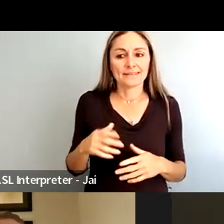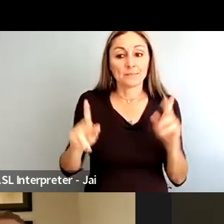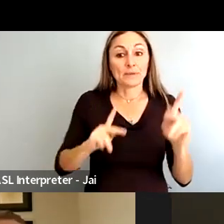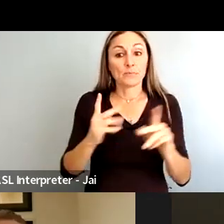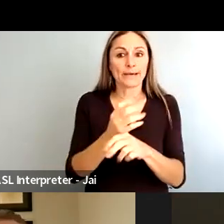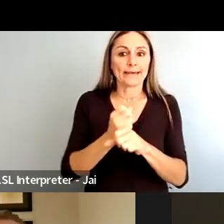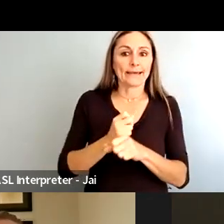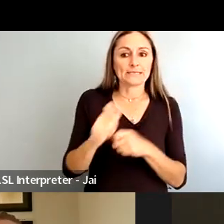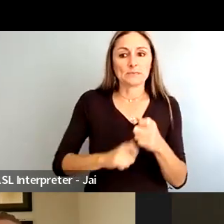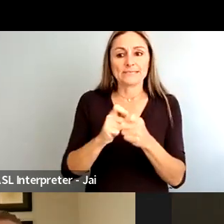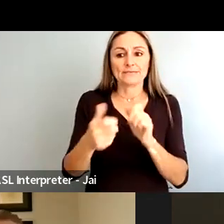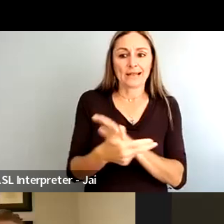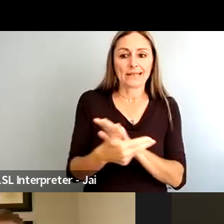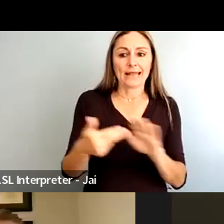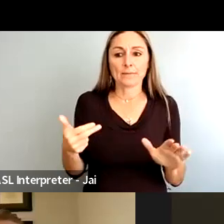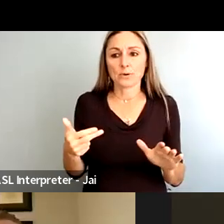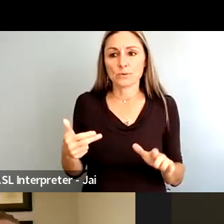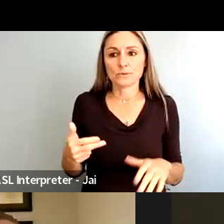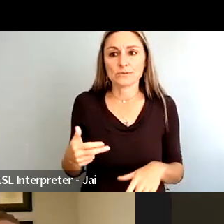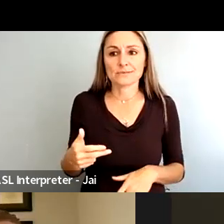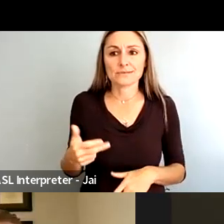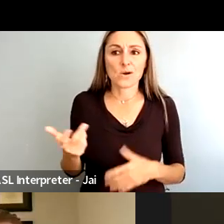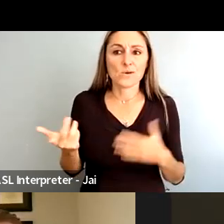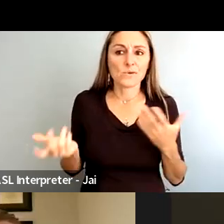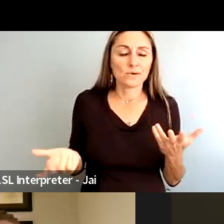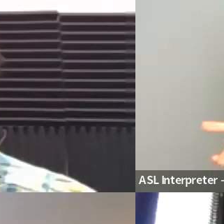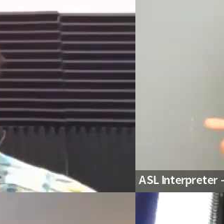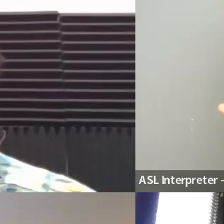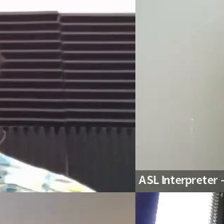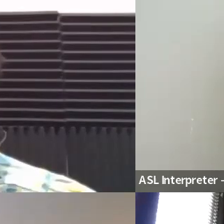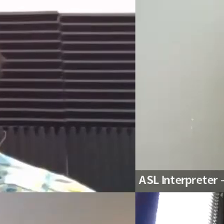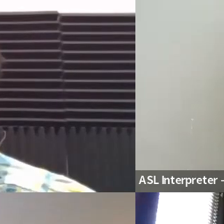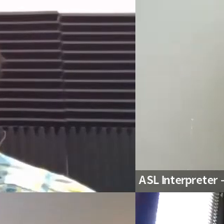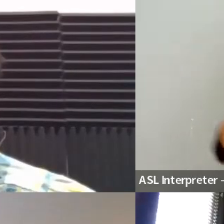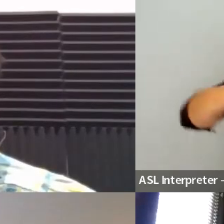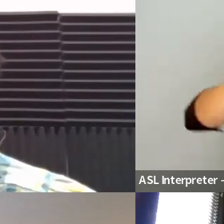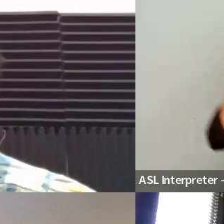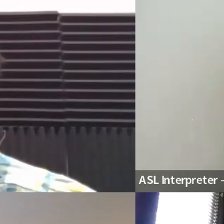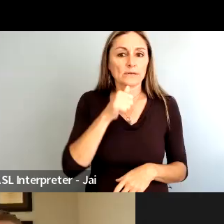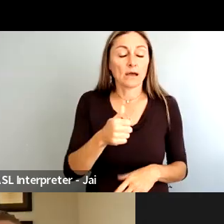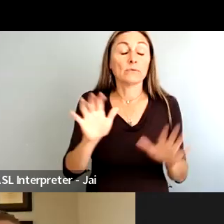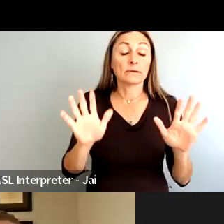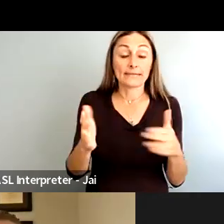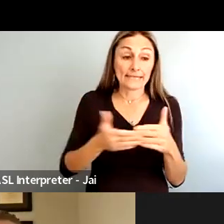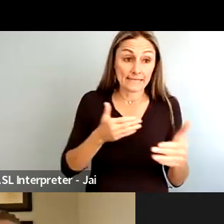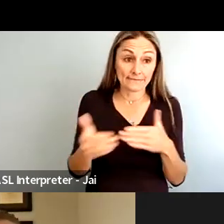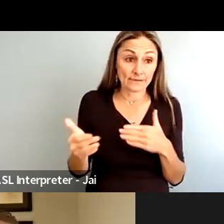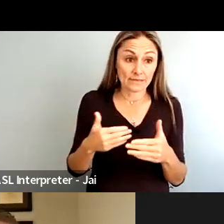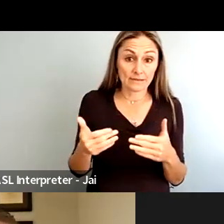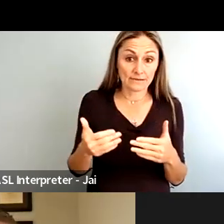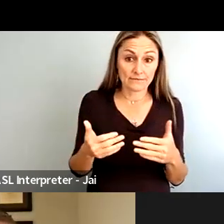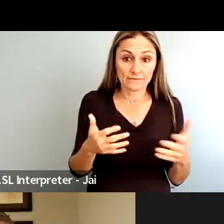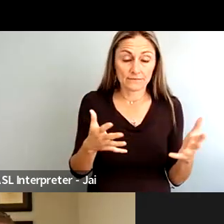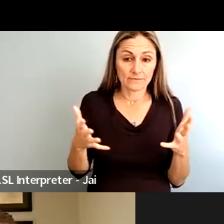labels. And so making sure that we're not, even if it's the term that the doctor